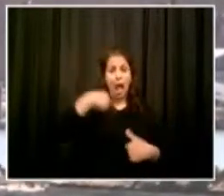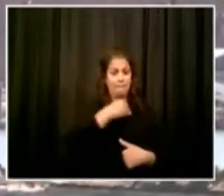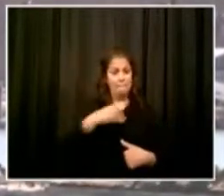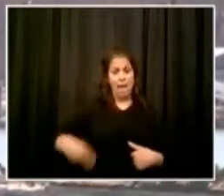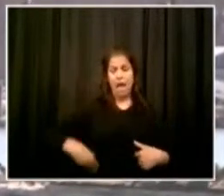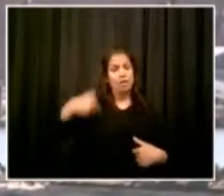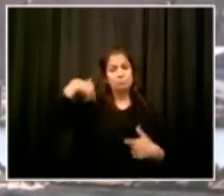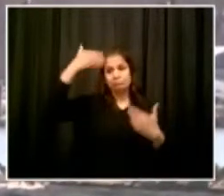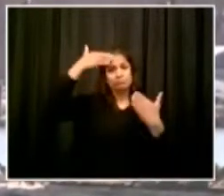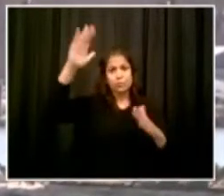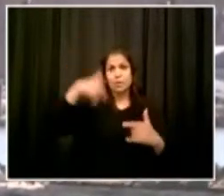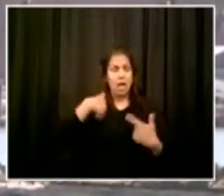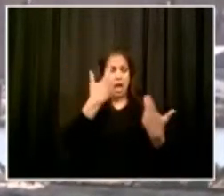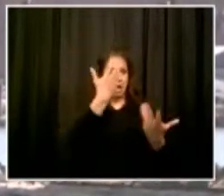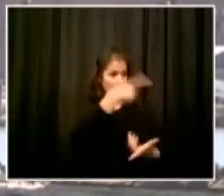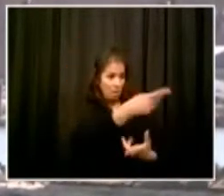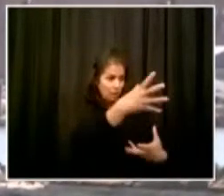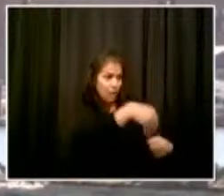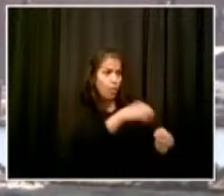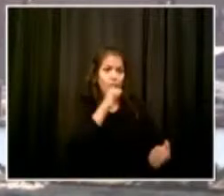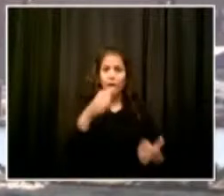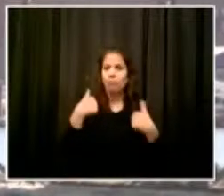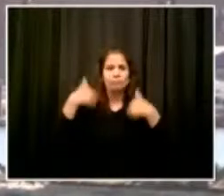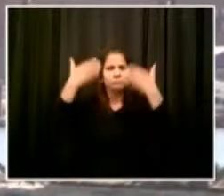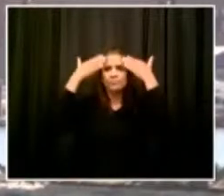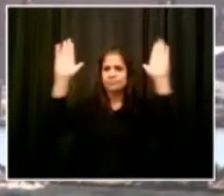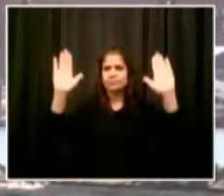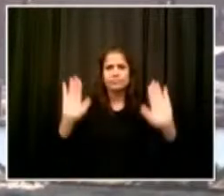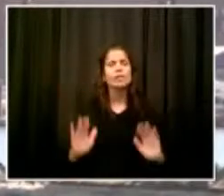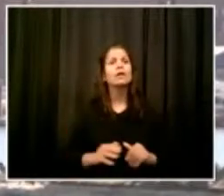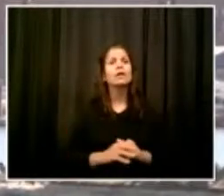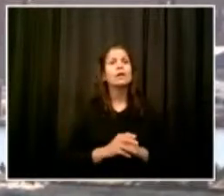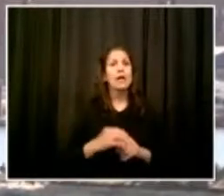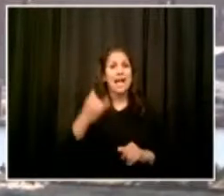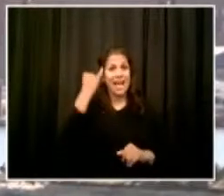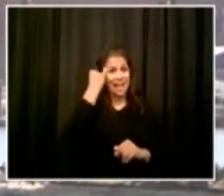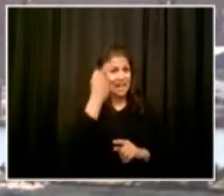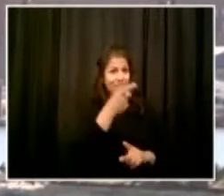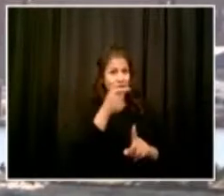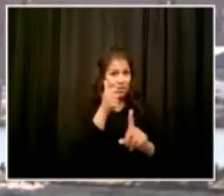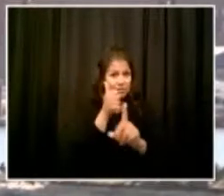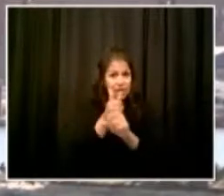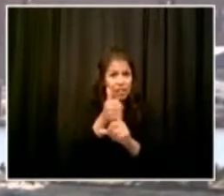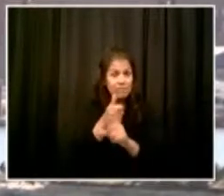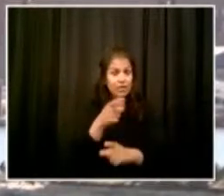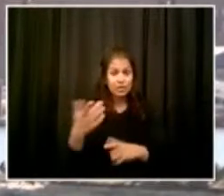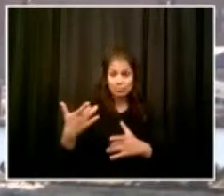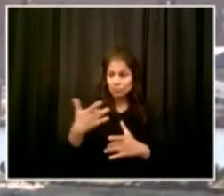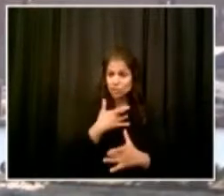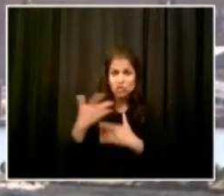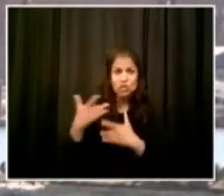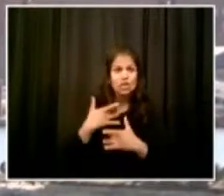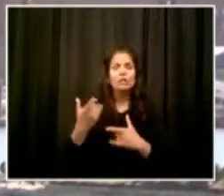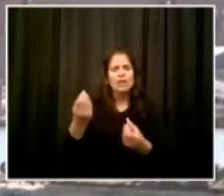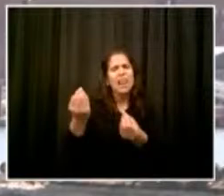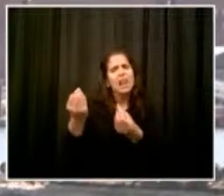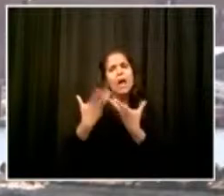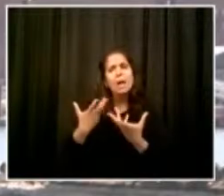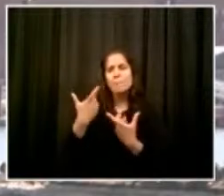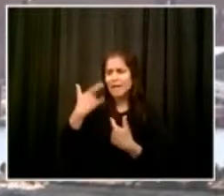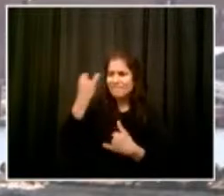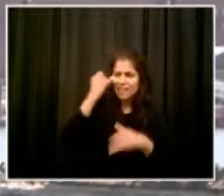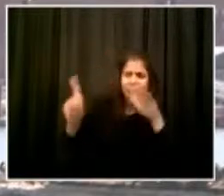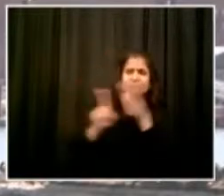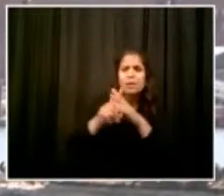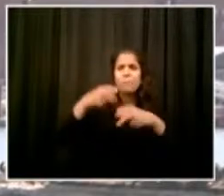know the entire senior team wants to hear it. It's been a very tough week or 10 days, very painful, very emotional, a